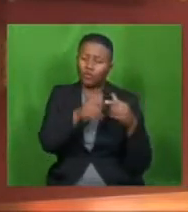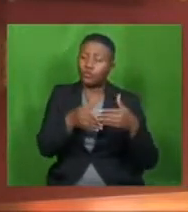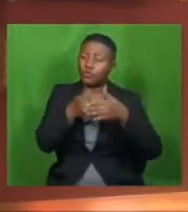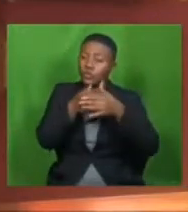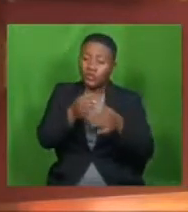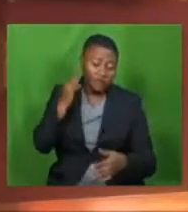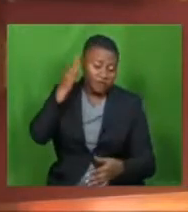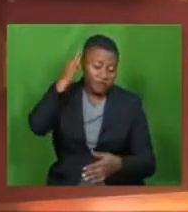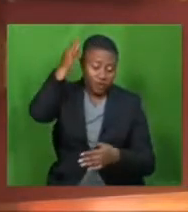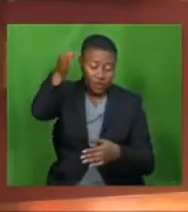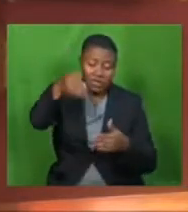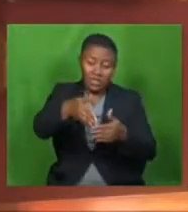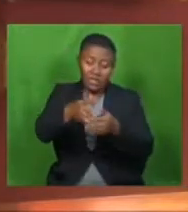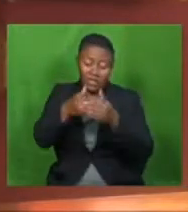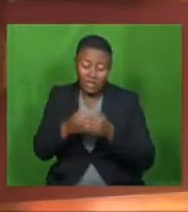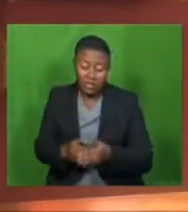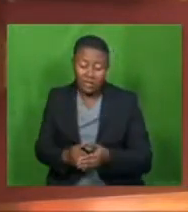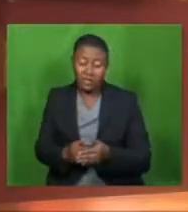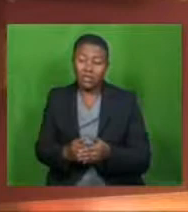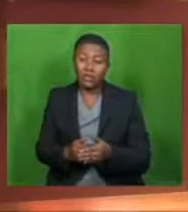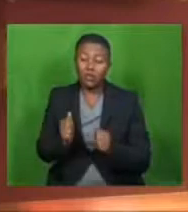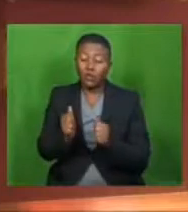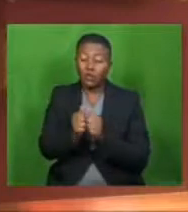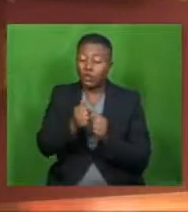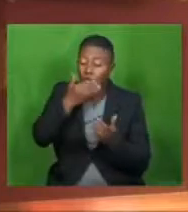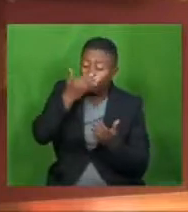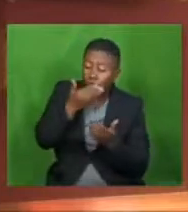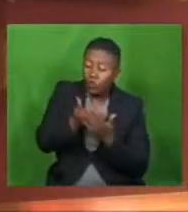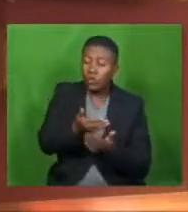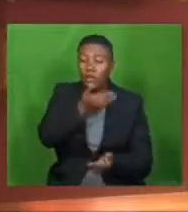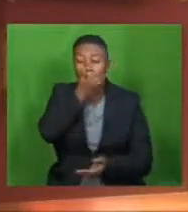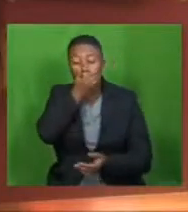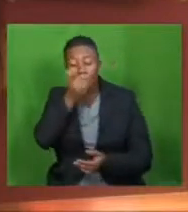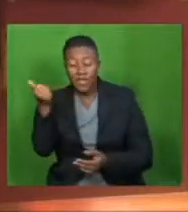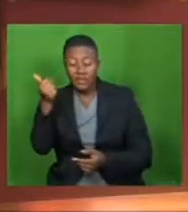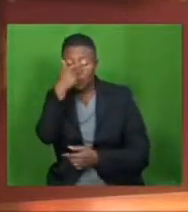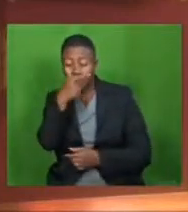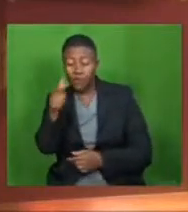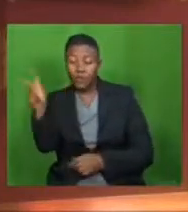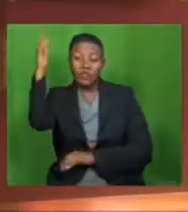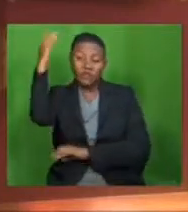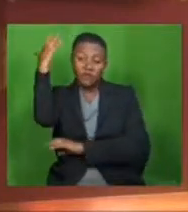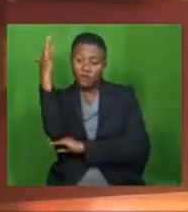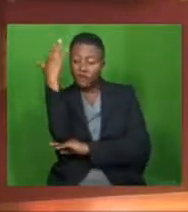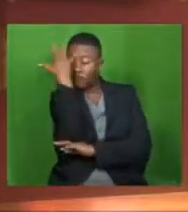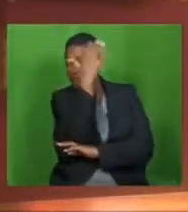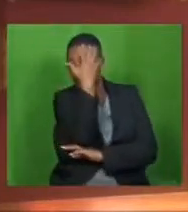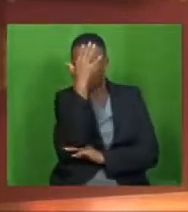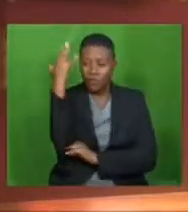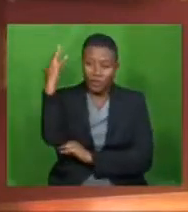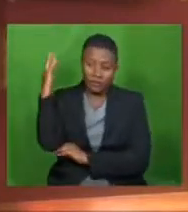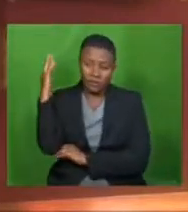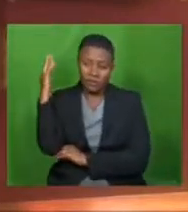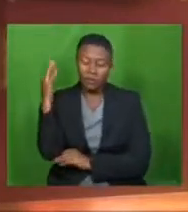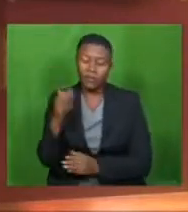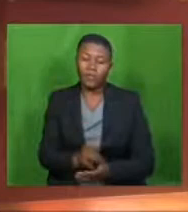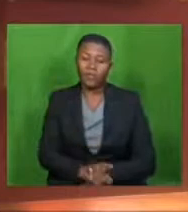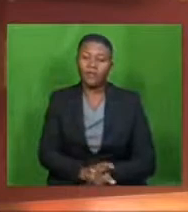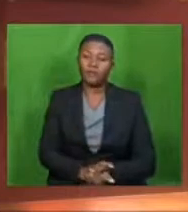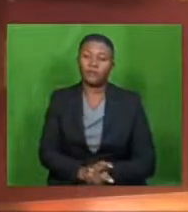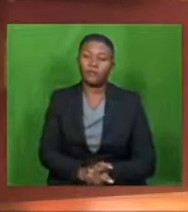their communities with richer, better, and more valuable forests and wildlife endowment than we inherited.